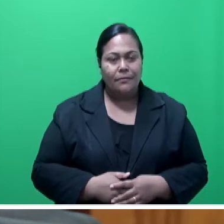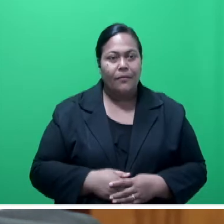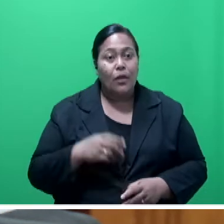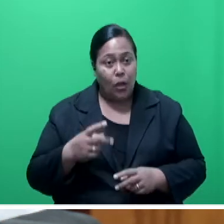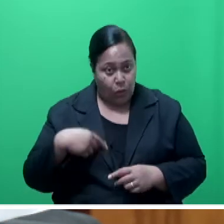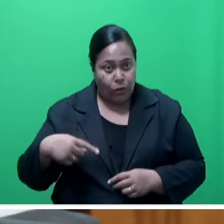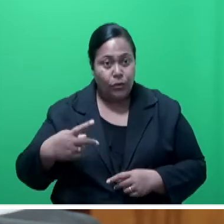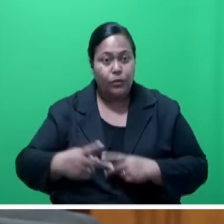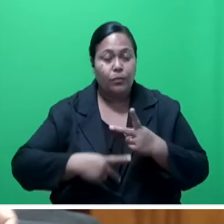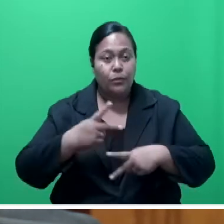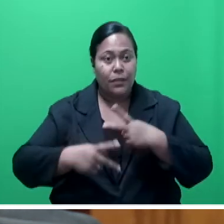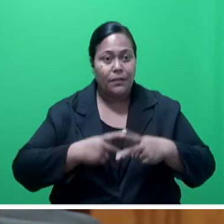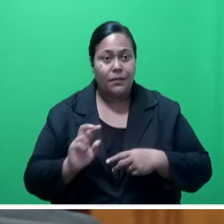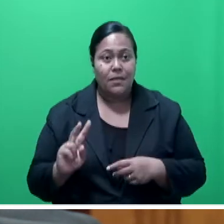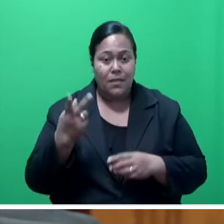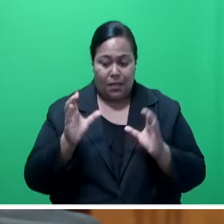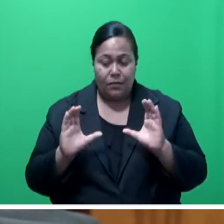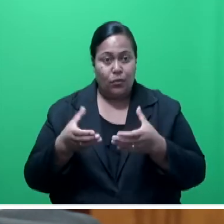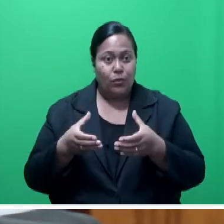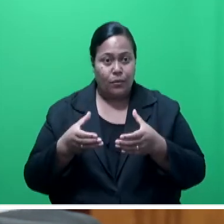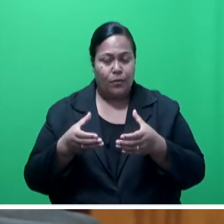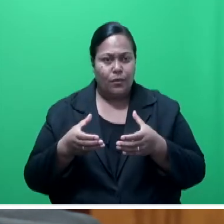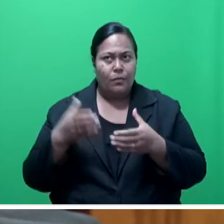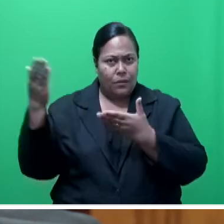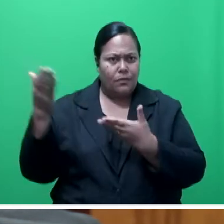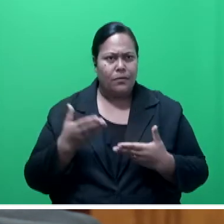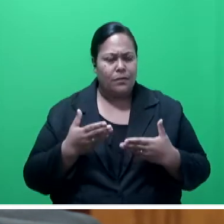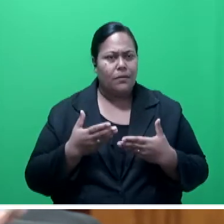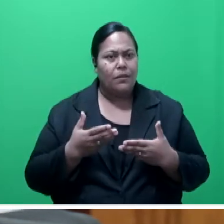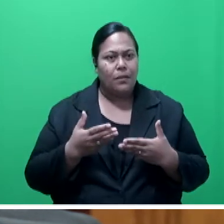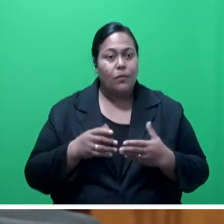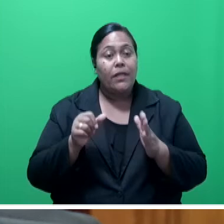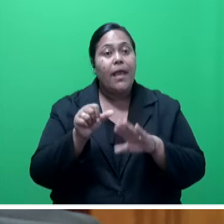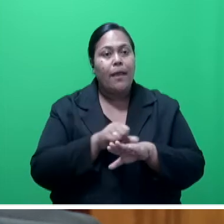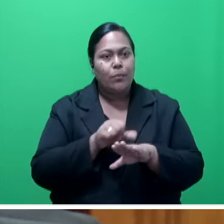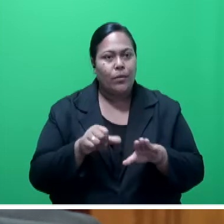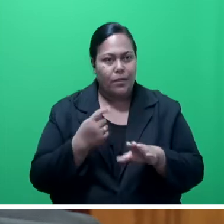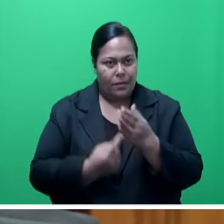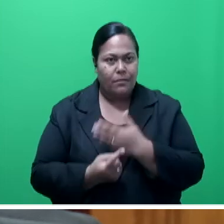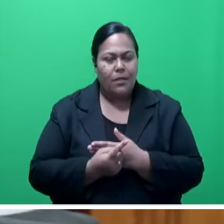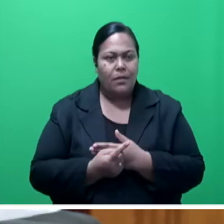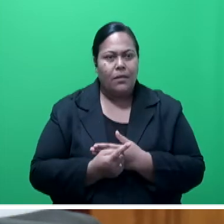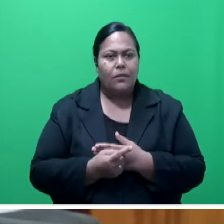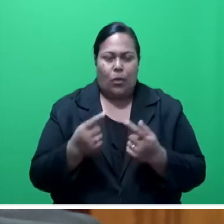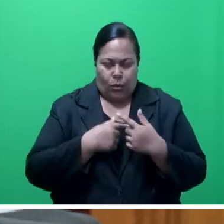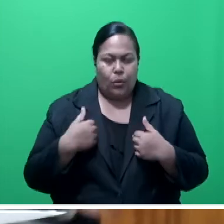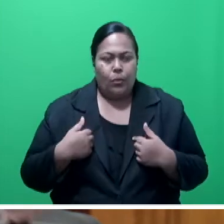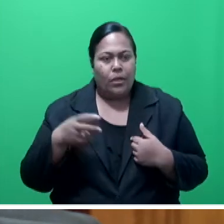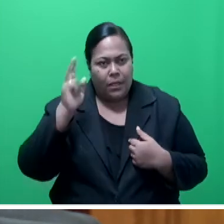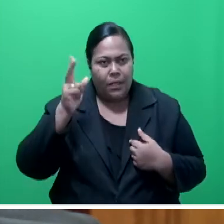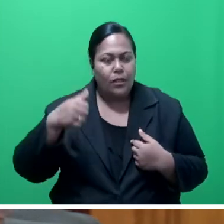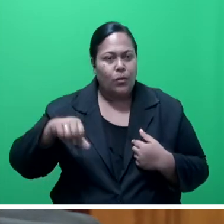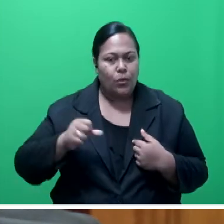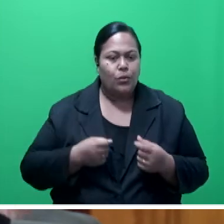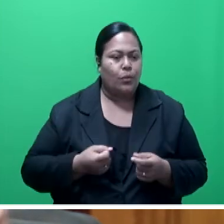process, and the second set of embryo transfers was recently completed in April using Wagyu and Drought Master. So we are getting these 2